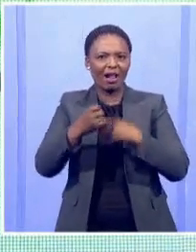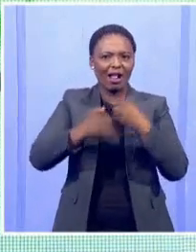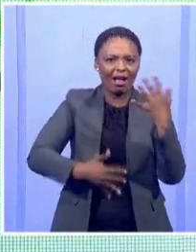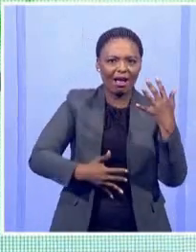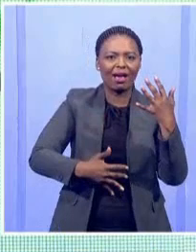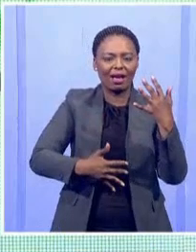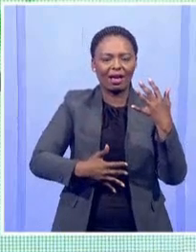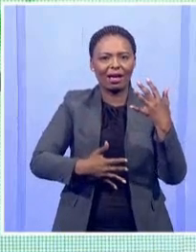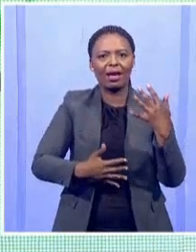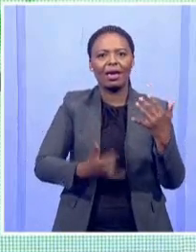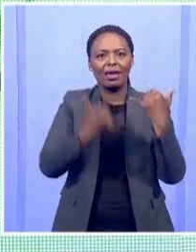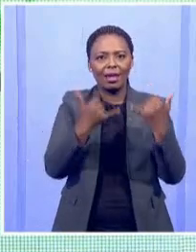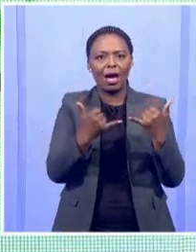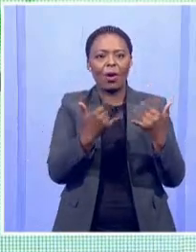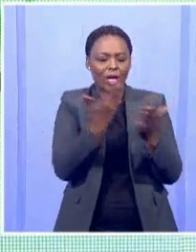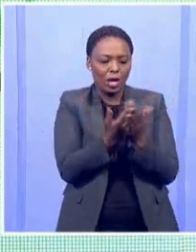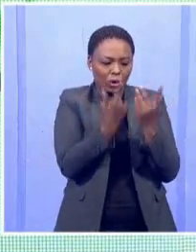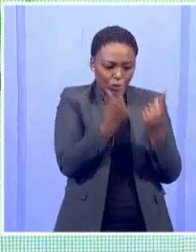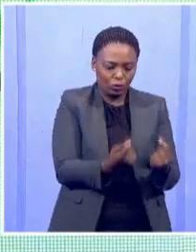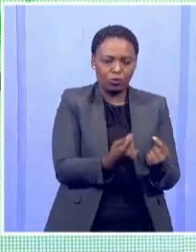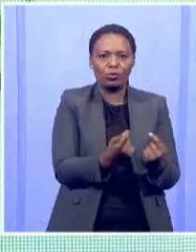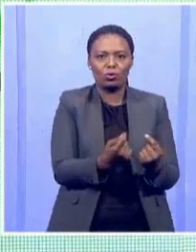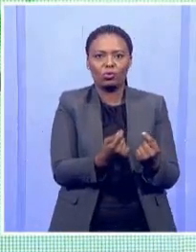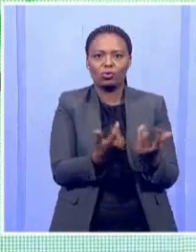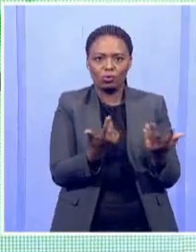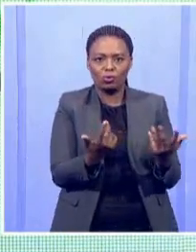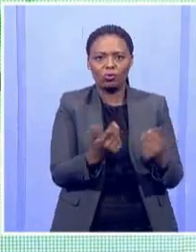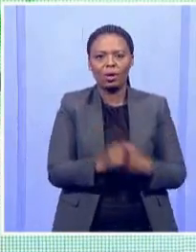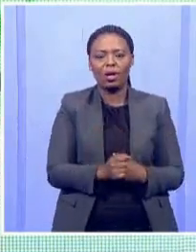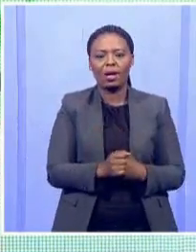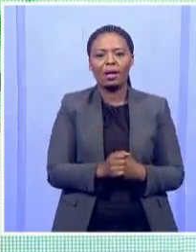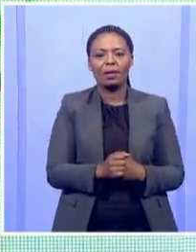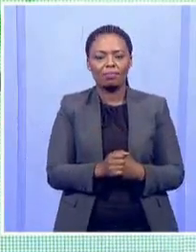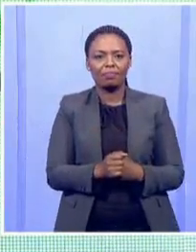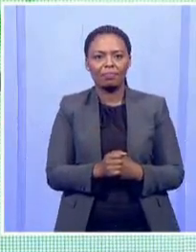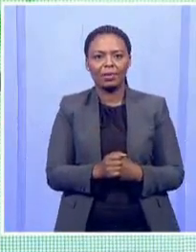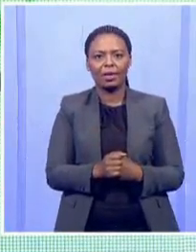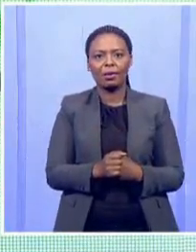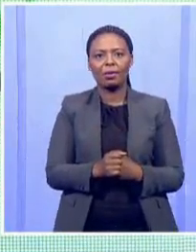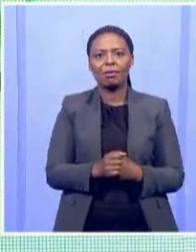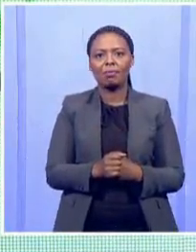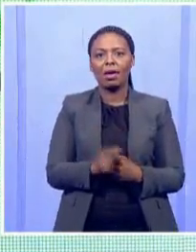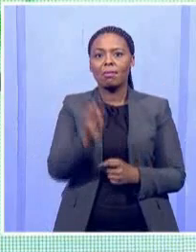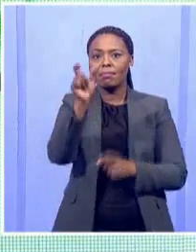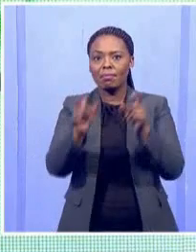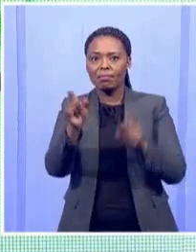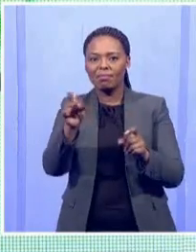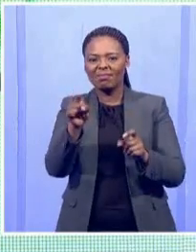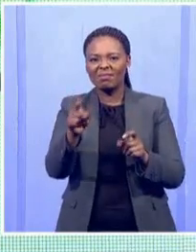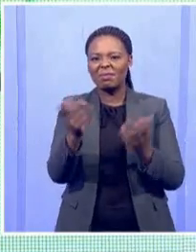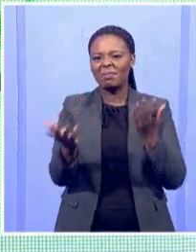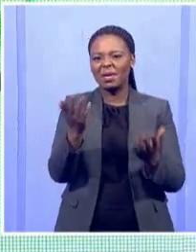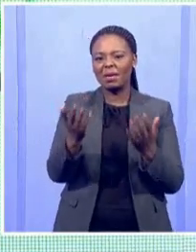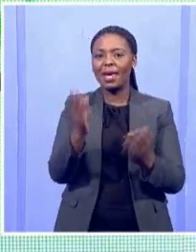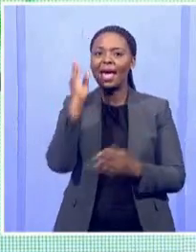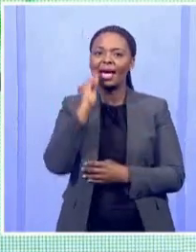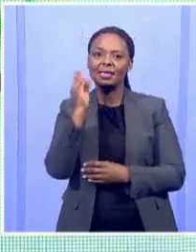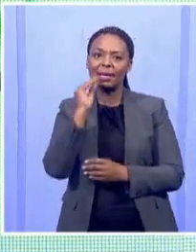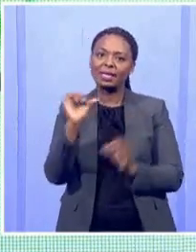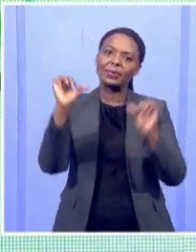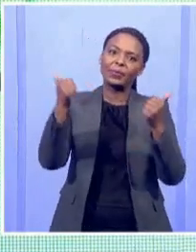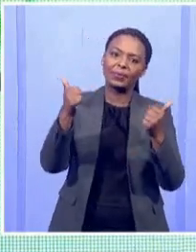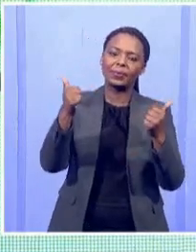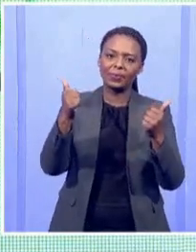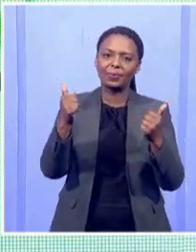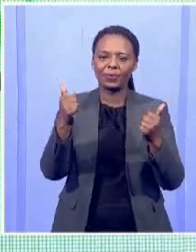even complex procedures under supervision from those who have more experience, even